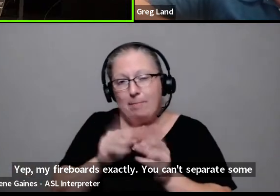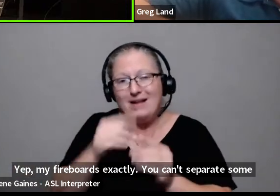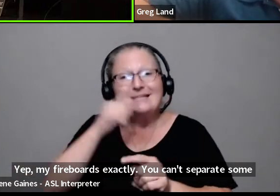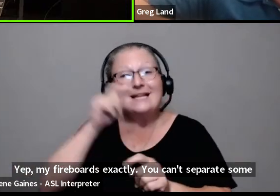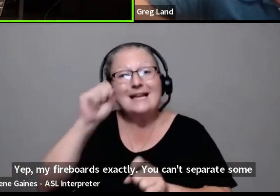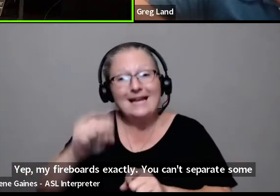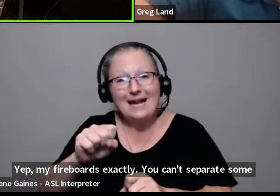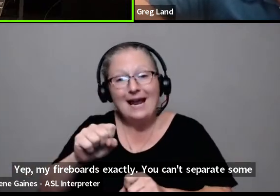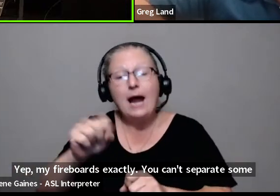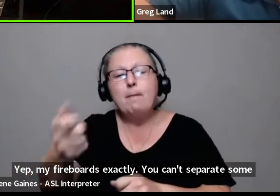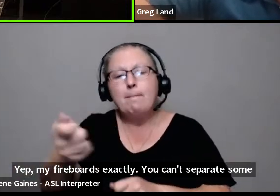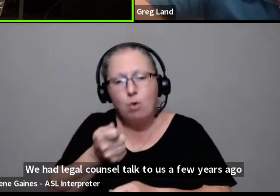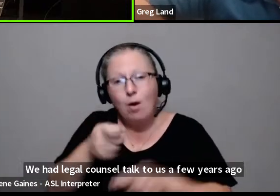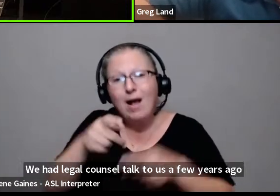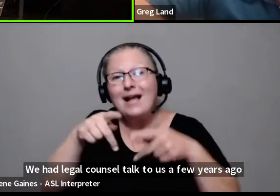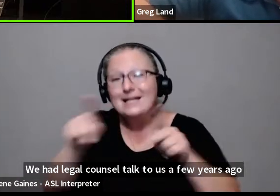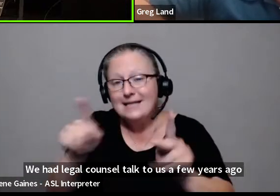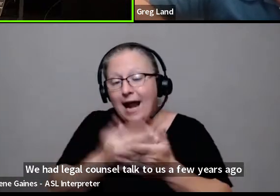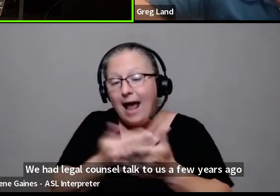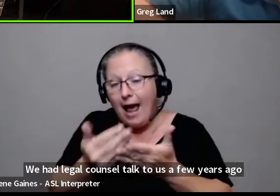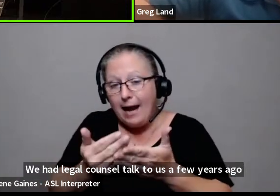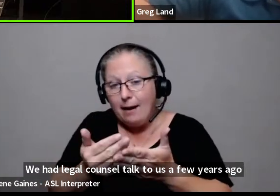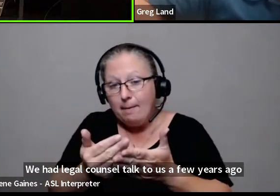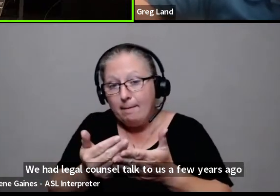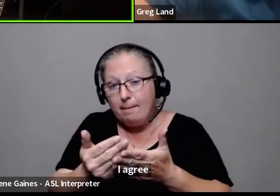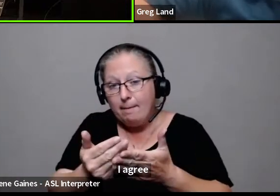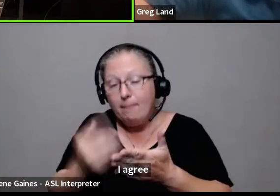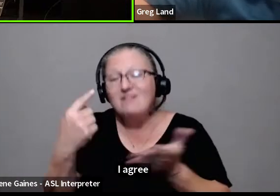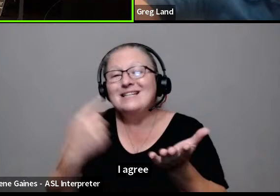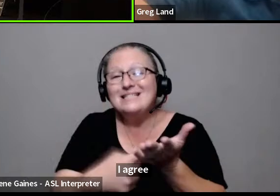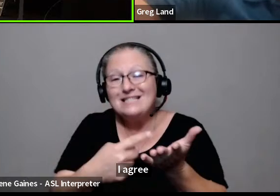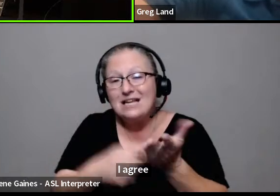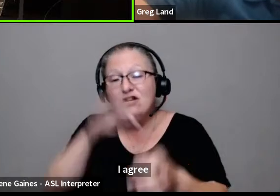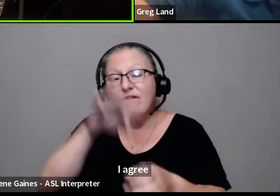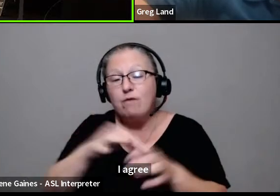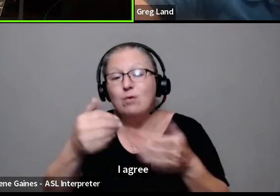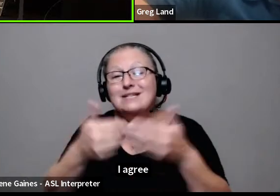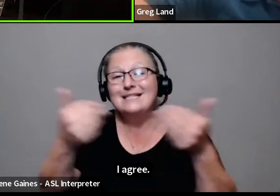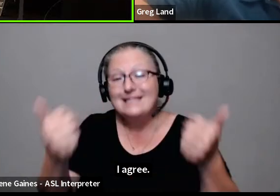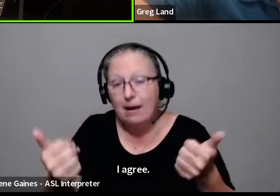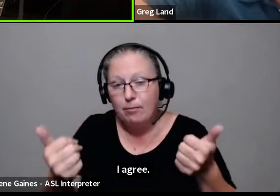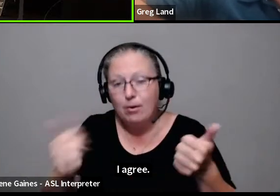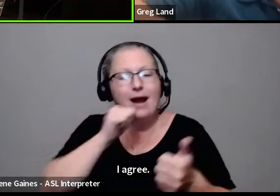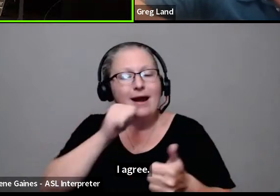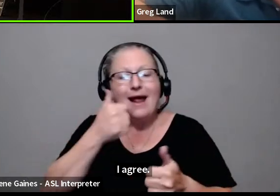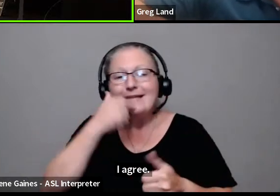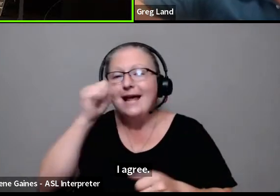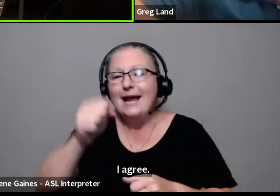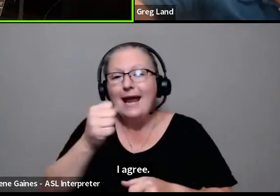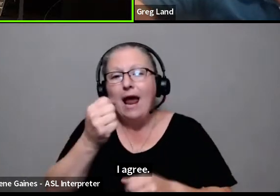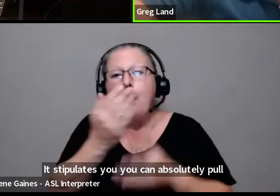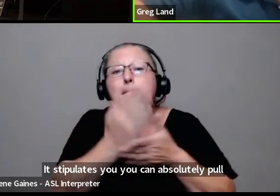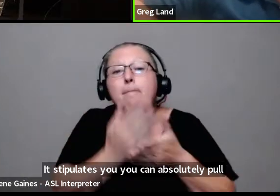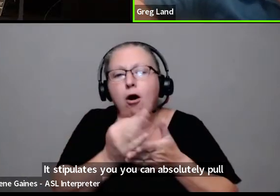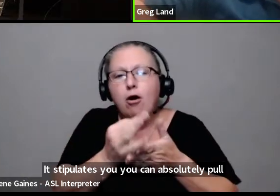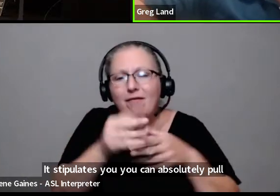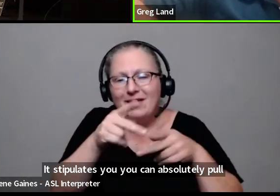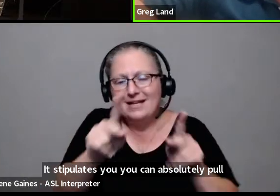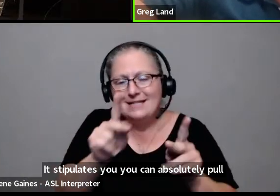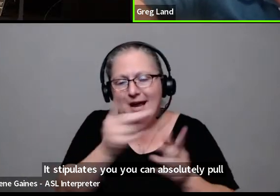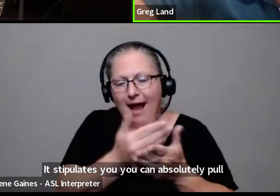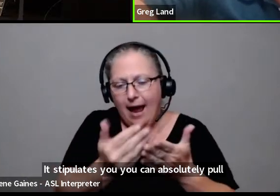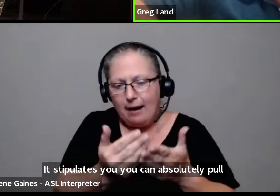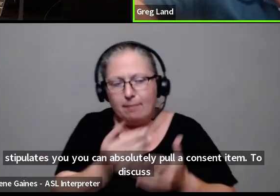can absolutely pull a consent item to But you have discuss to it and talk vote about it in its separately, entirety. and doesn't say you can pull a piece of a consent item. I agree.